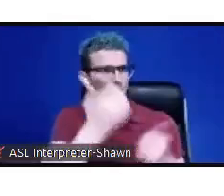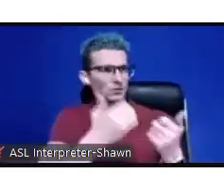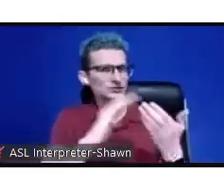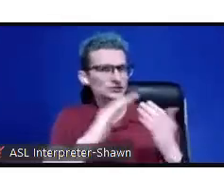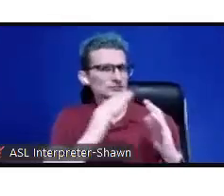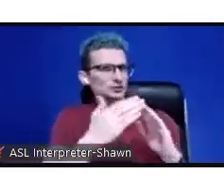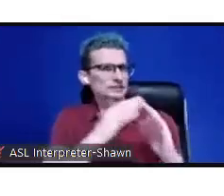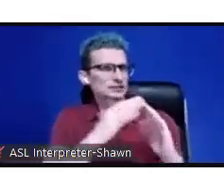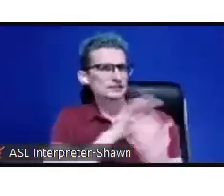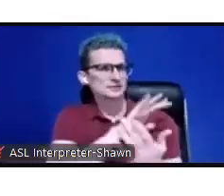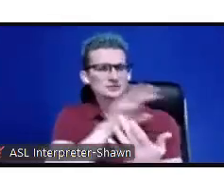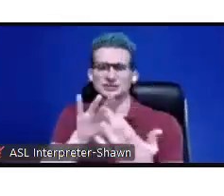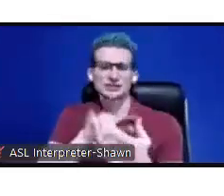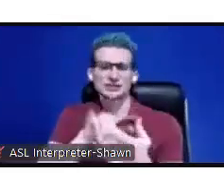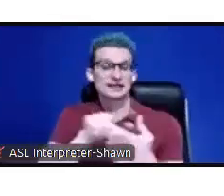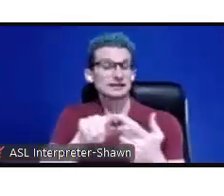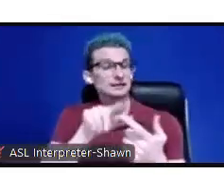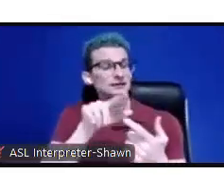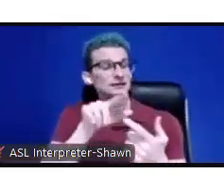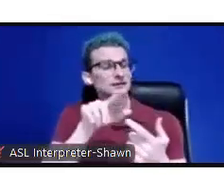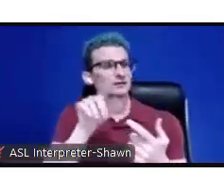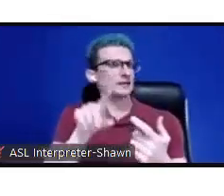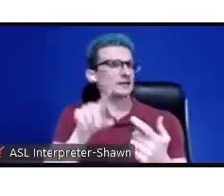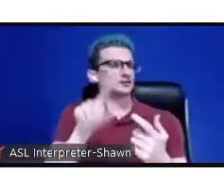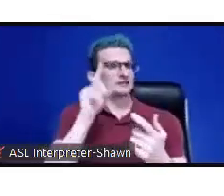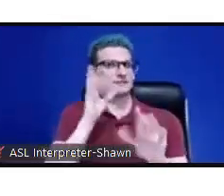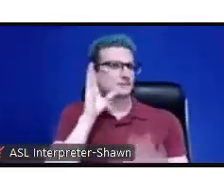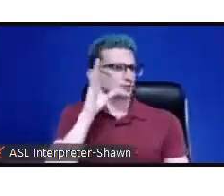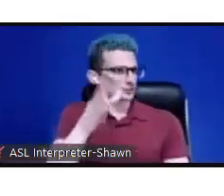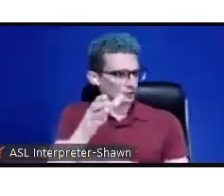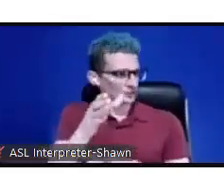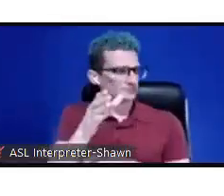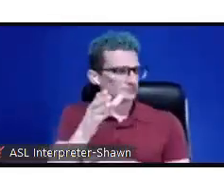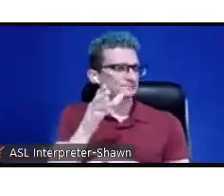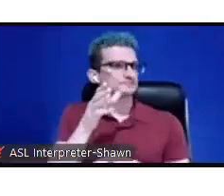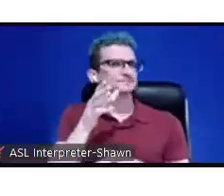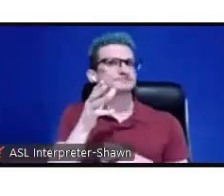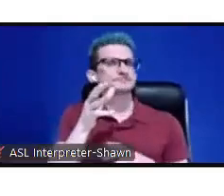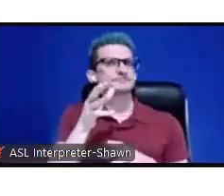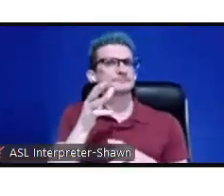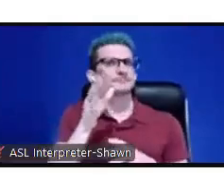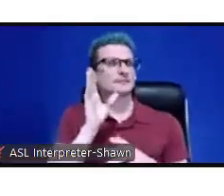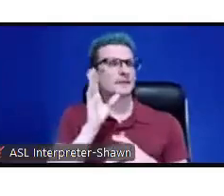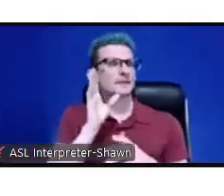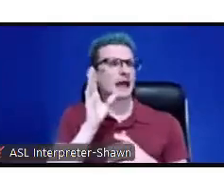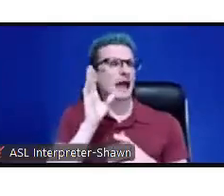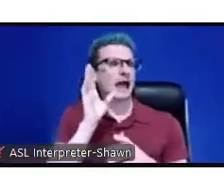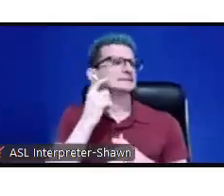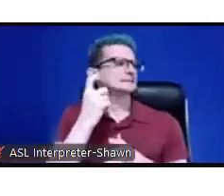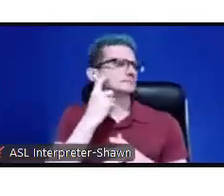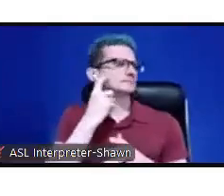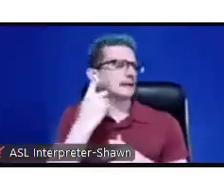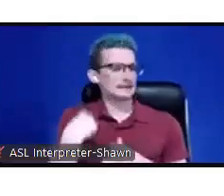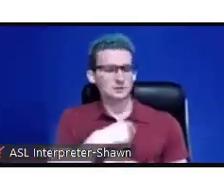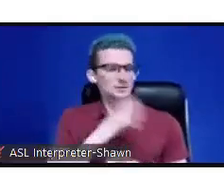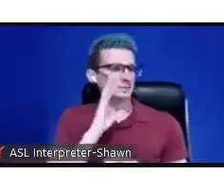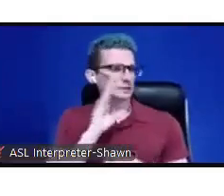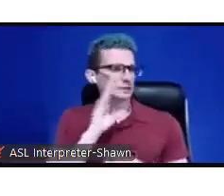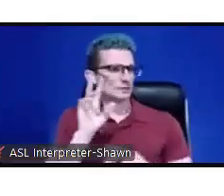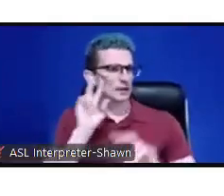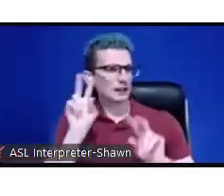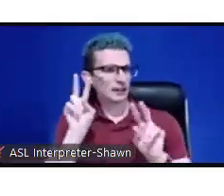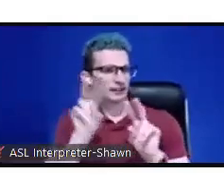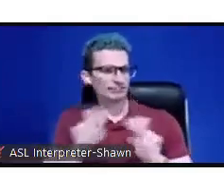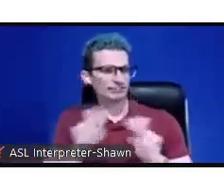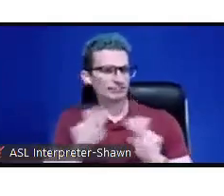a future question. We're going to look and I think we're going to see a lot of